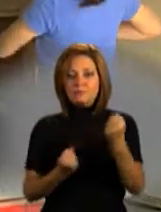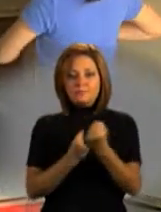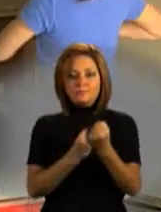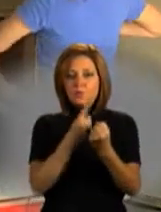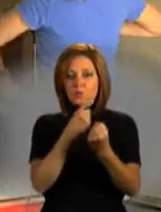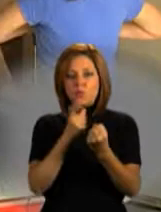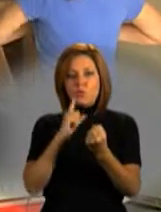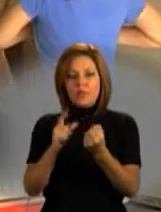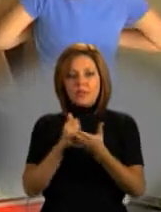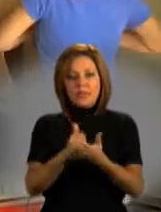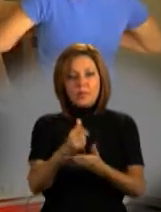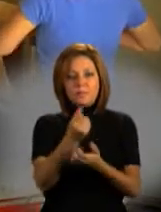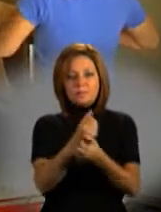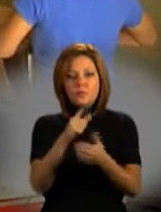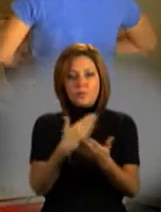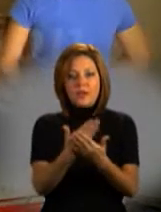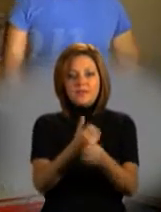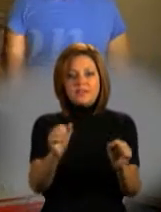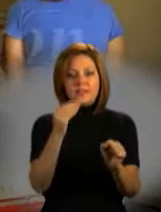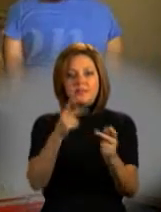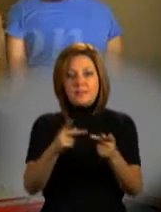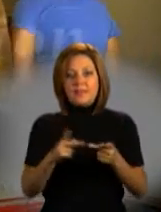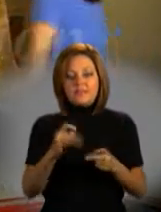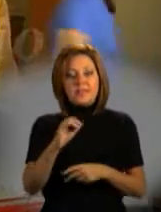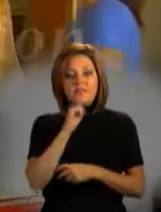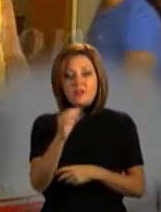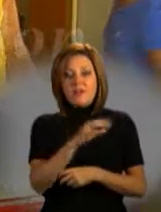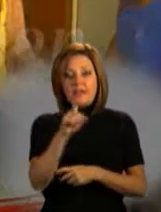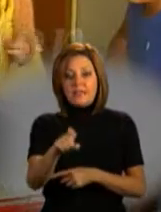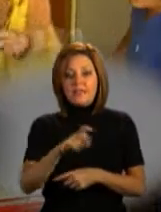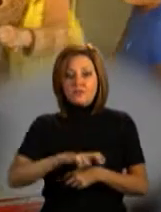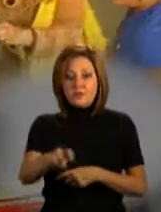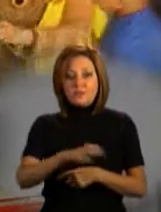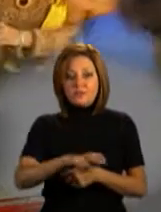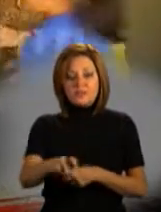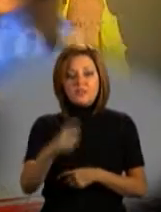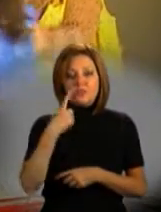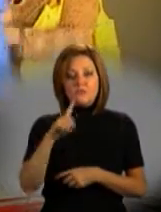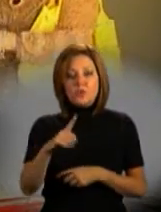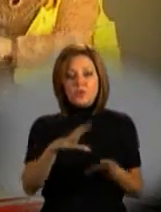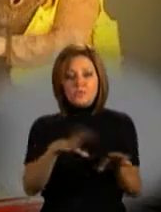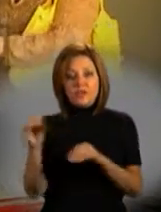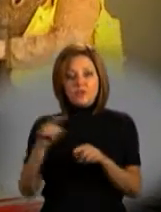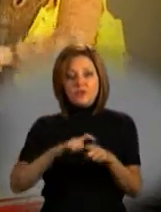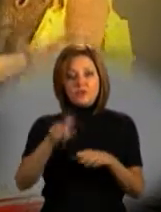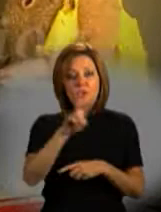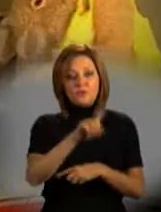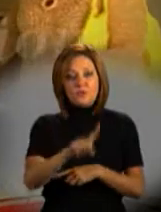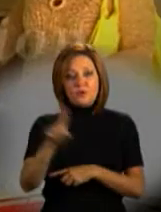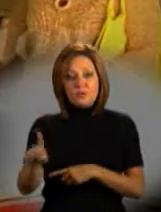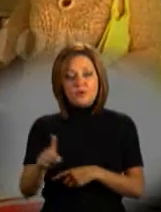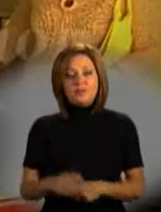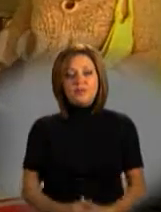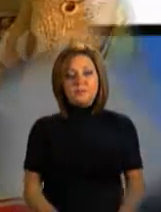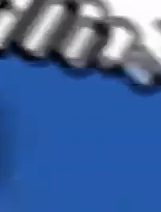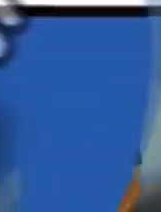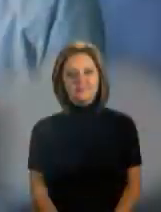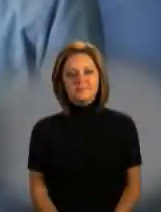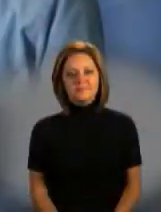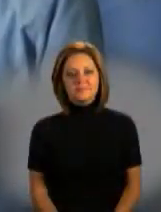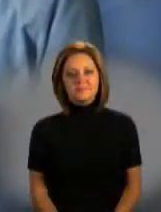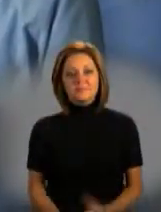helper for getting to a safe place? If not, and you'll need transportation in an evacuation, dial 211 today to register for